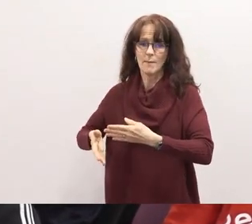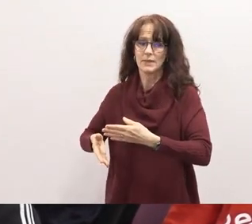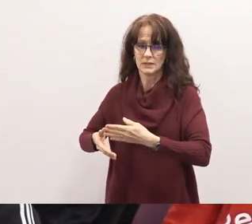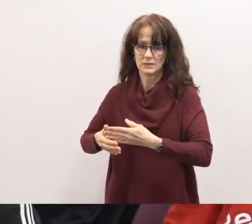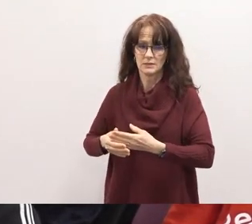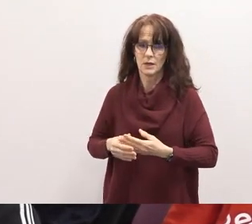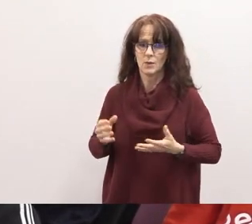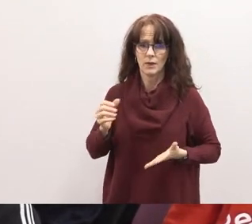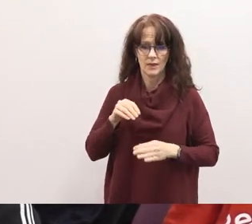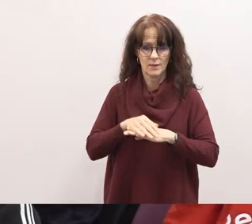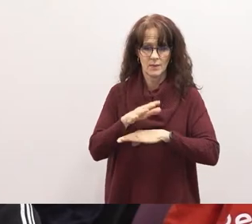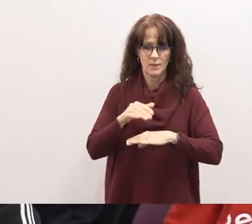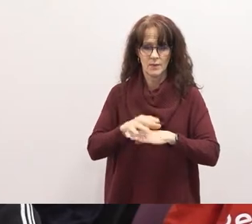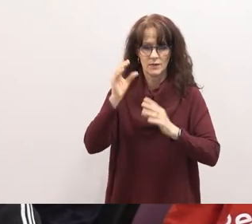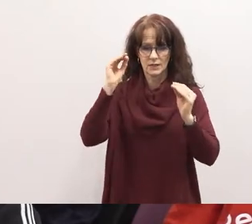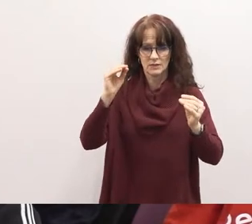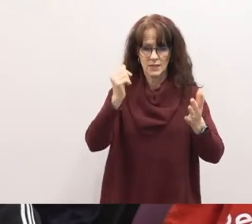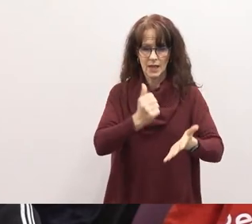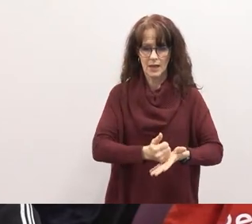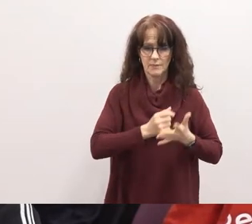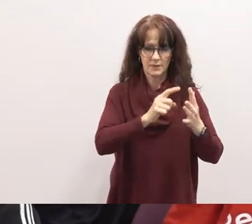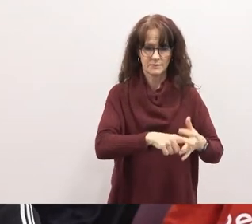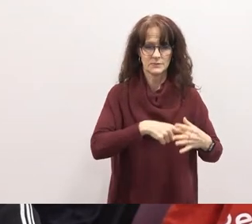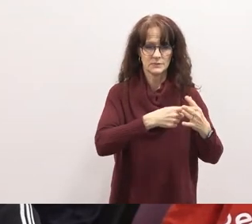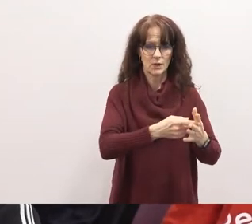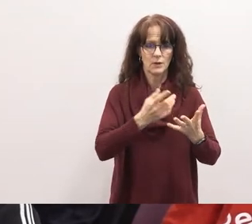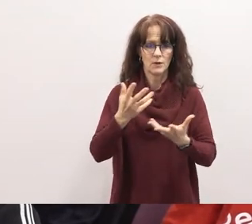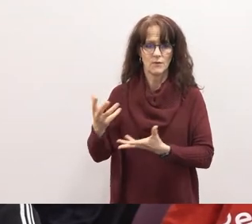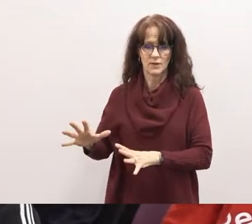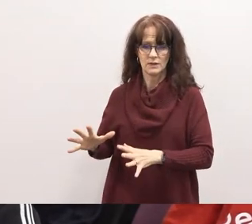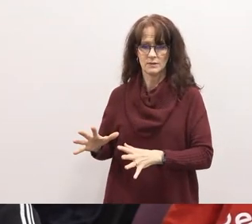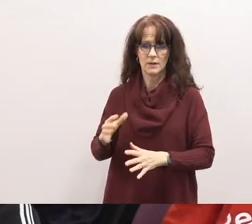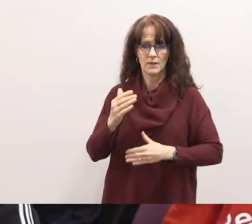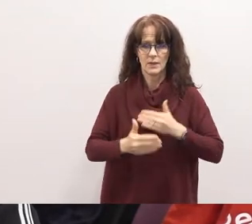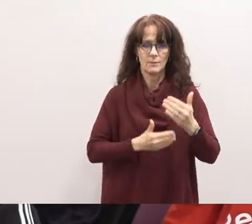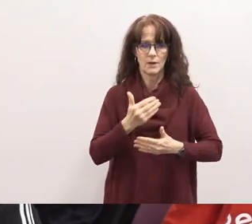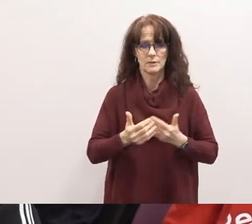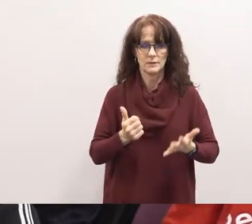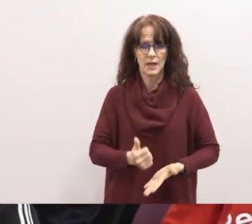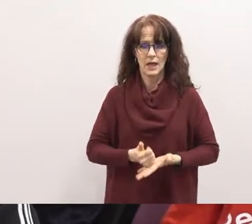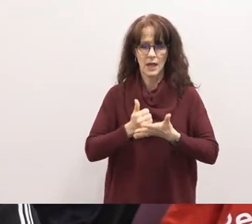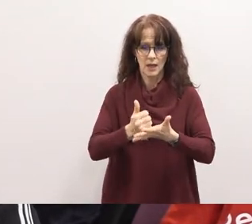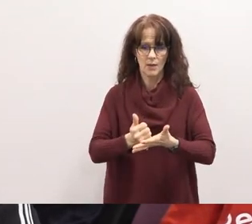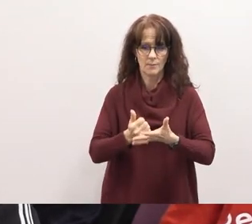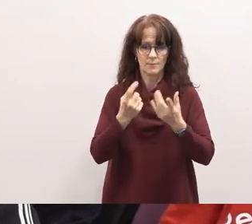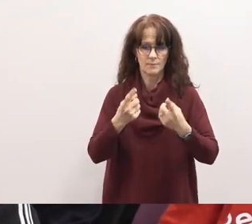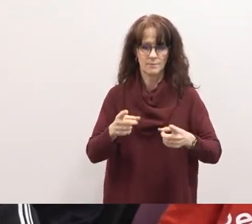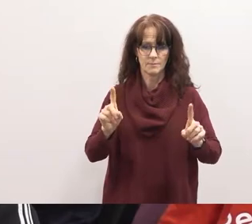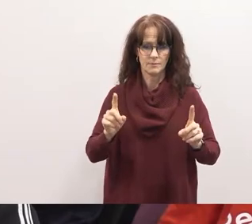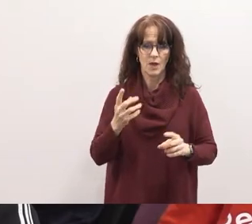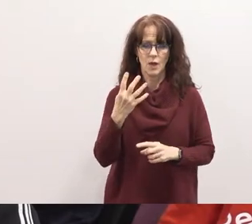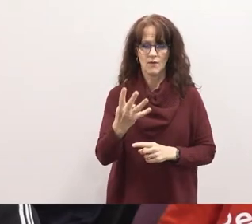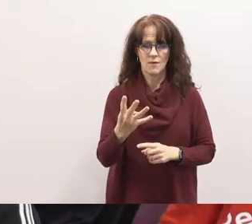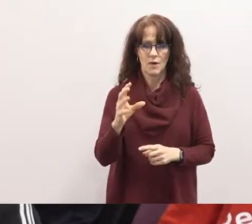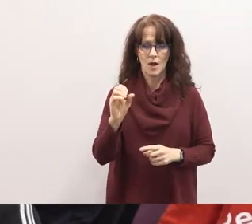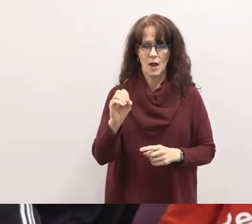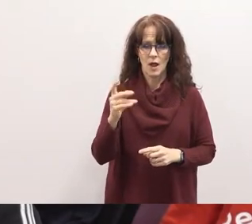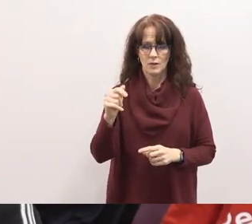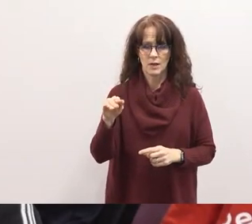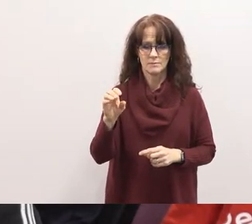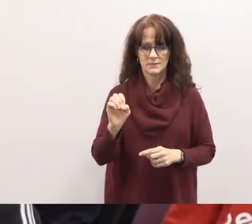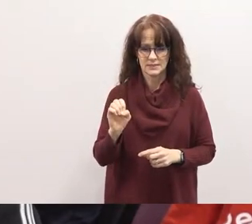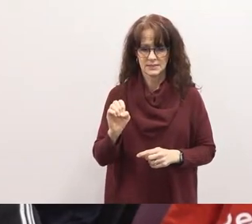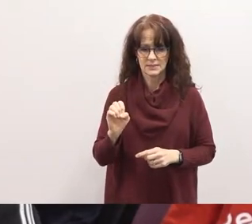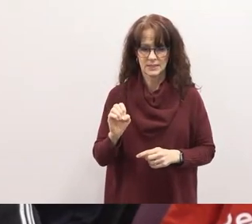get them started or finished. This process also helps our students accomplish our four SADO outcomes: accomplished